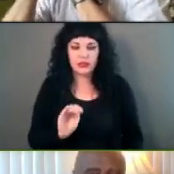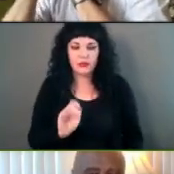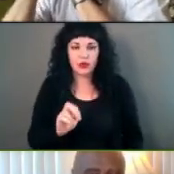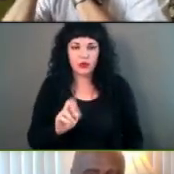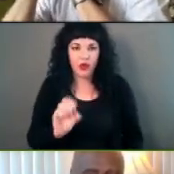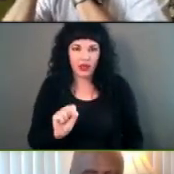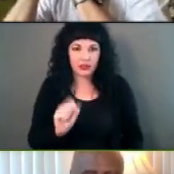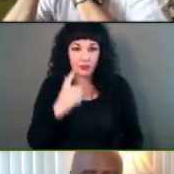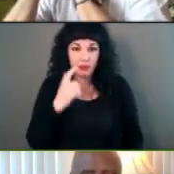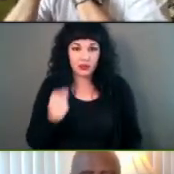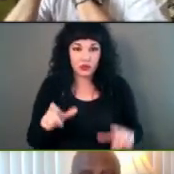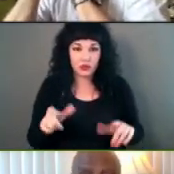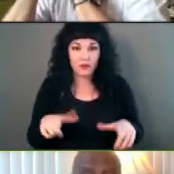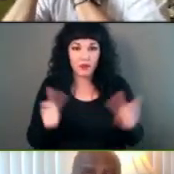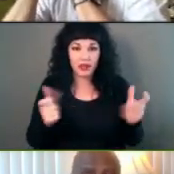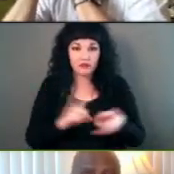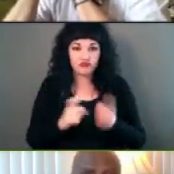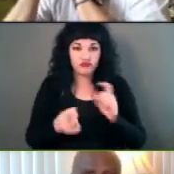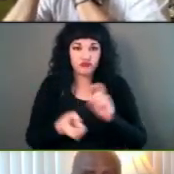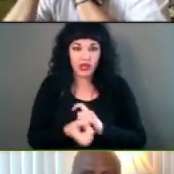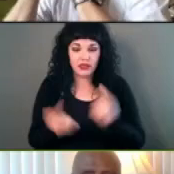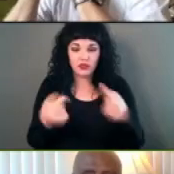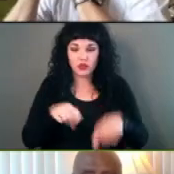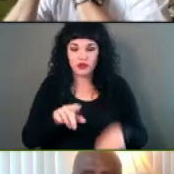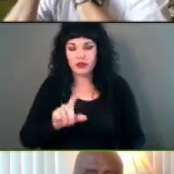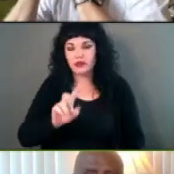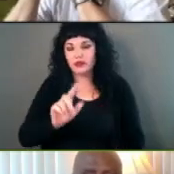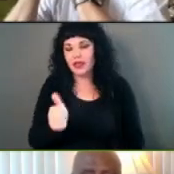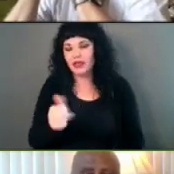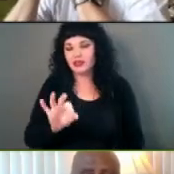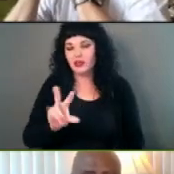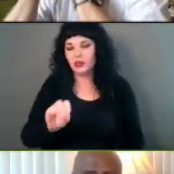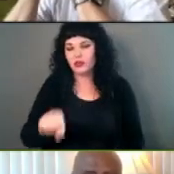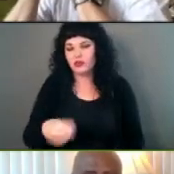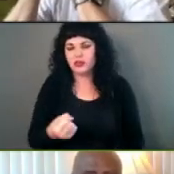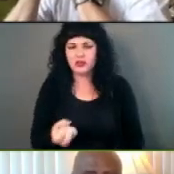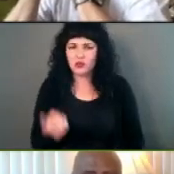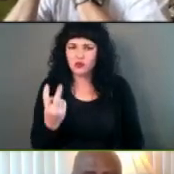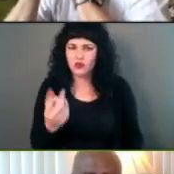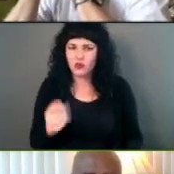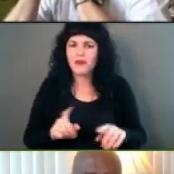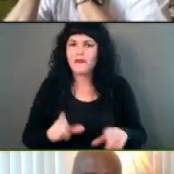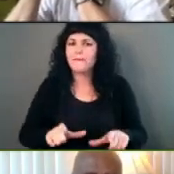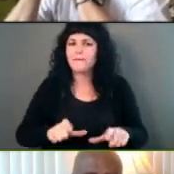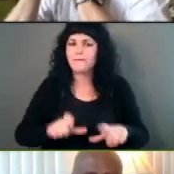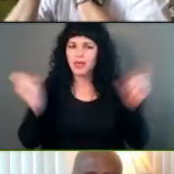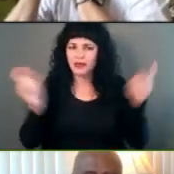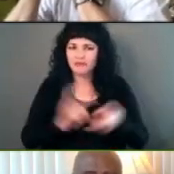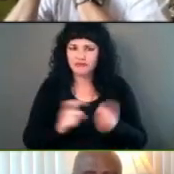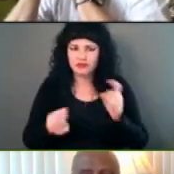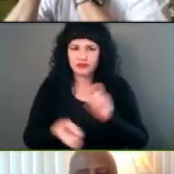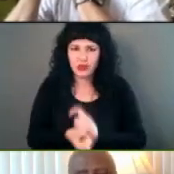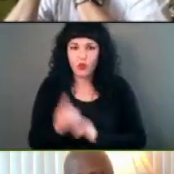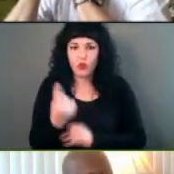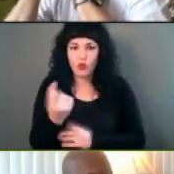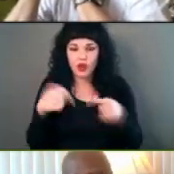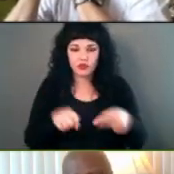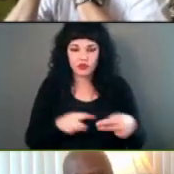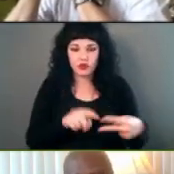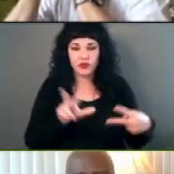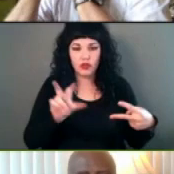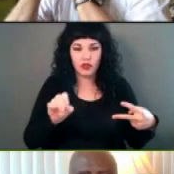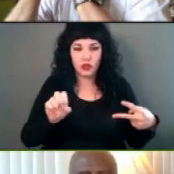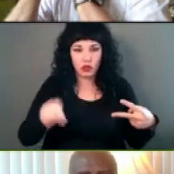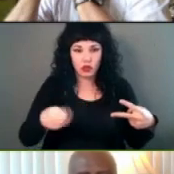two big alignments in this country in the last 100 years. One was in the 30s under Franklin Delano Roosevelt, and again